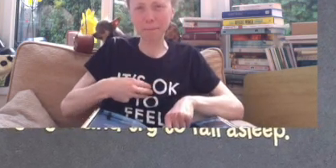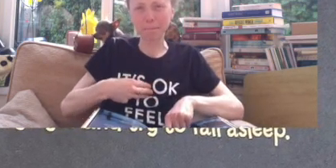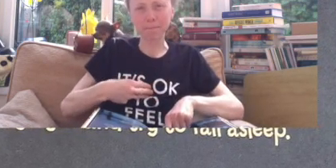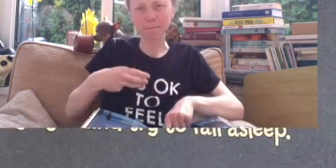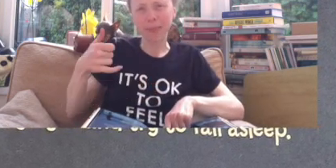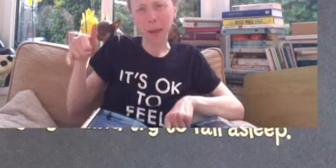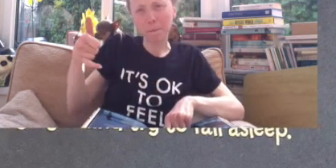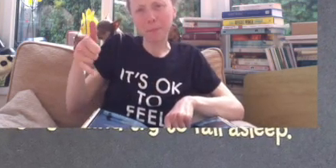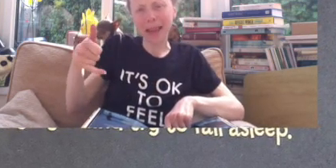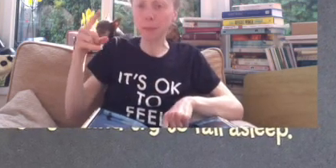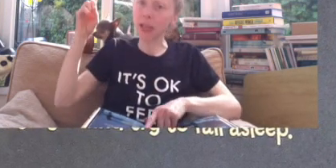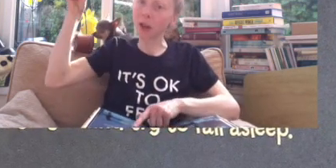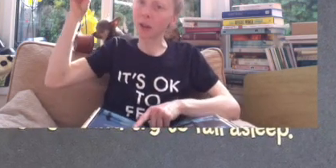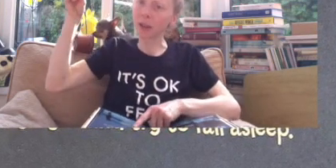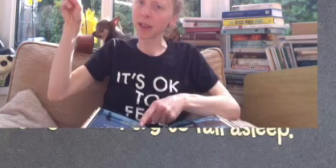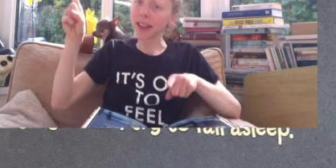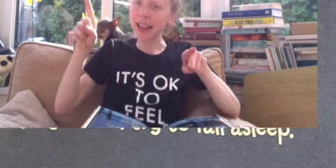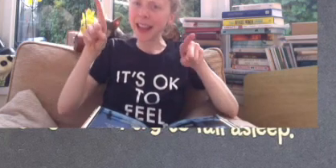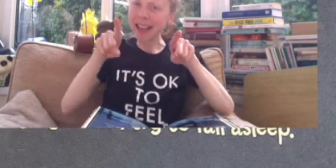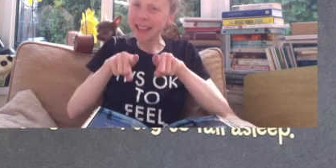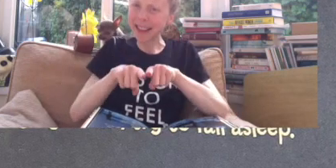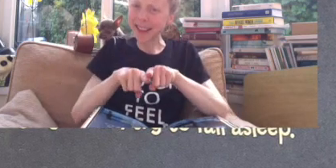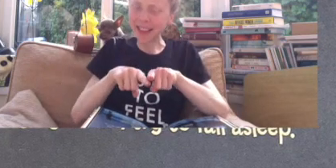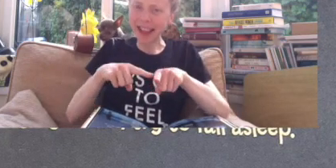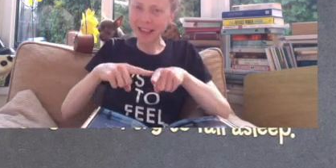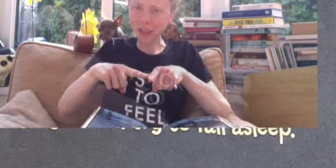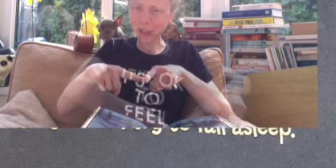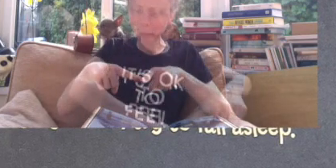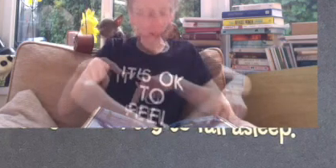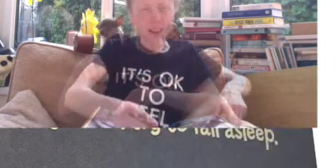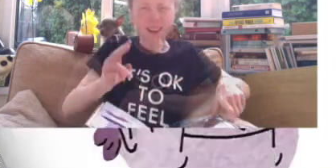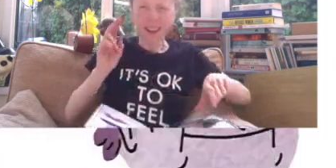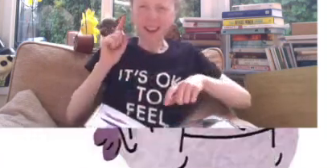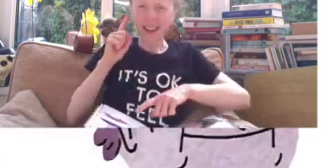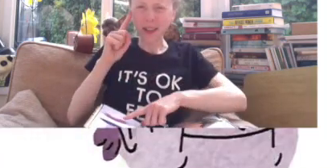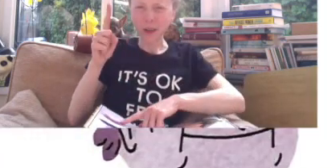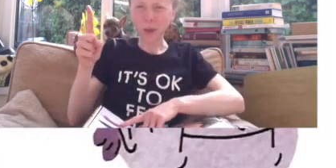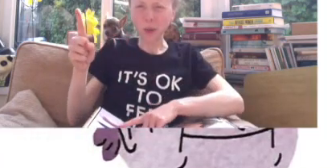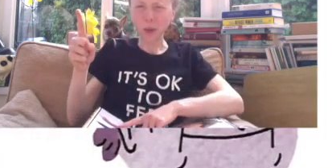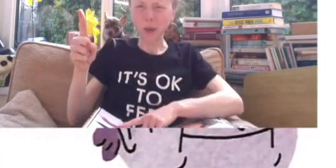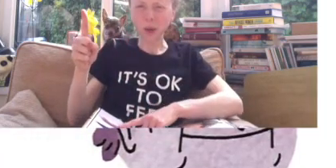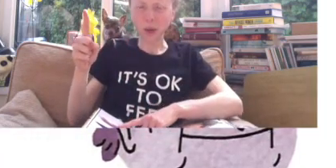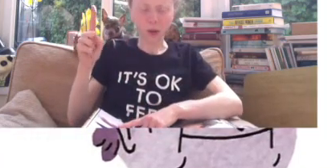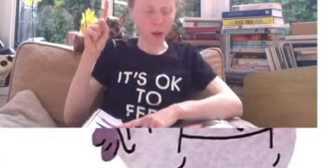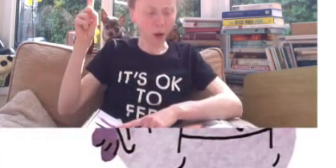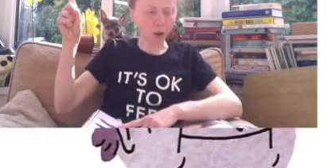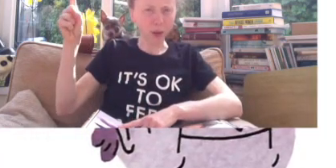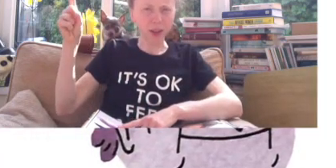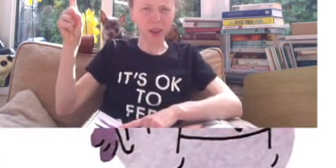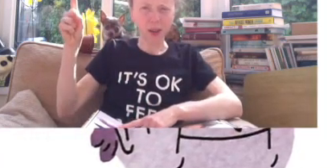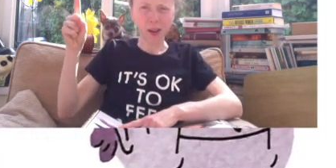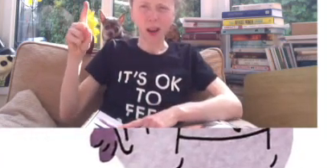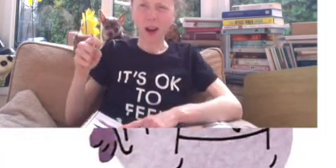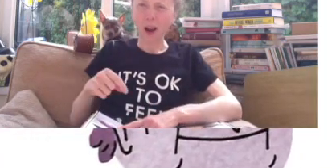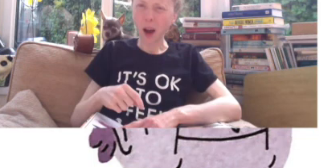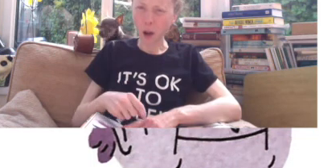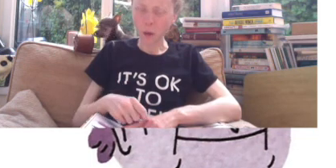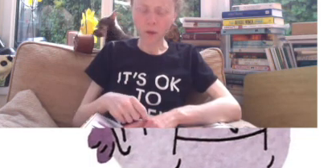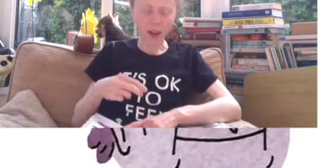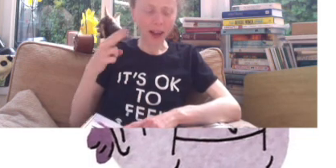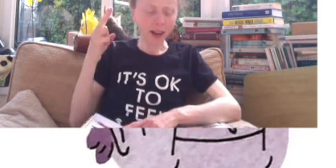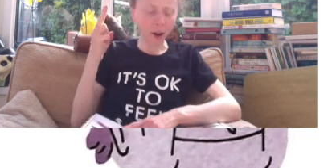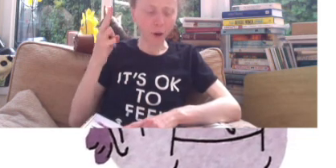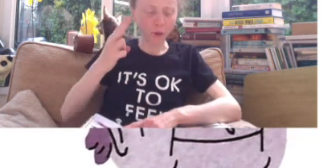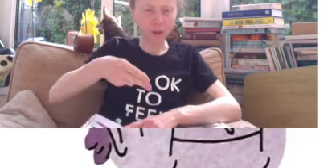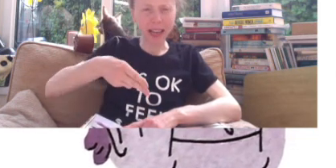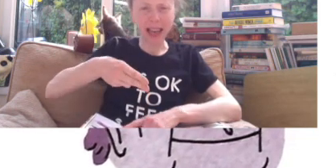looks like to me. Maybe God is like that too. I saw God